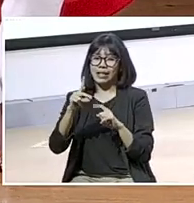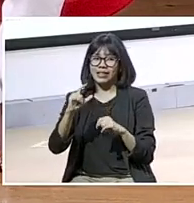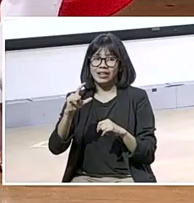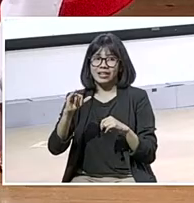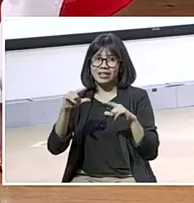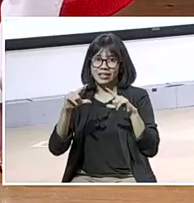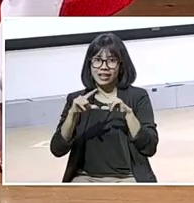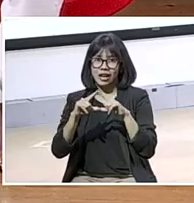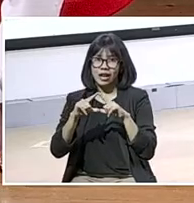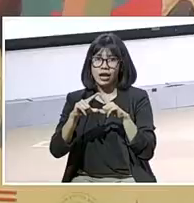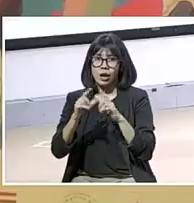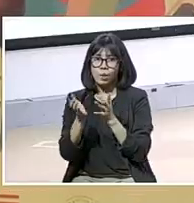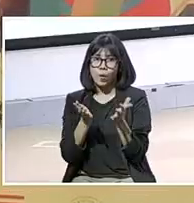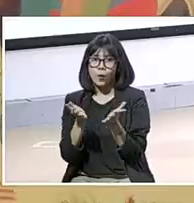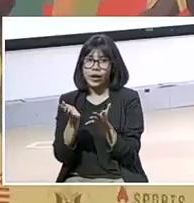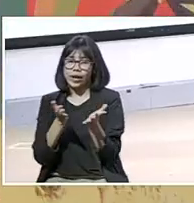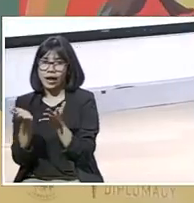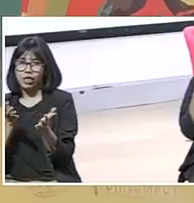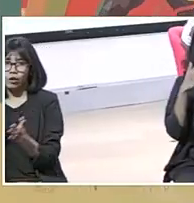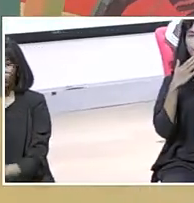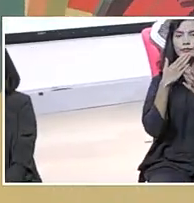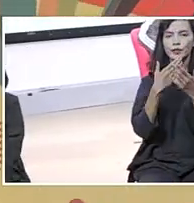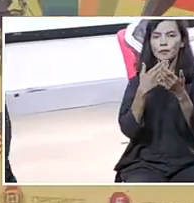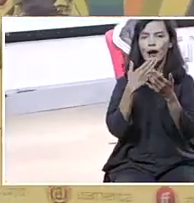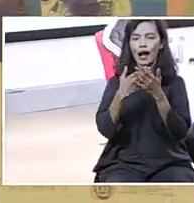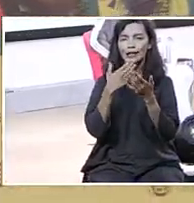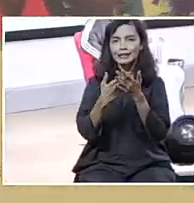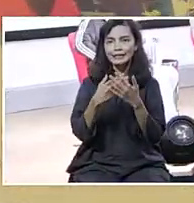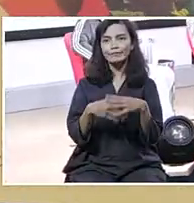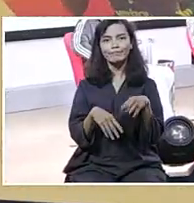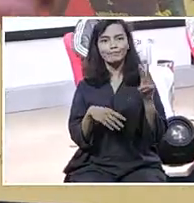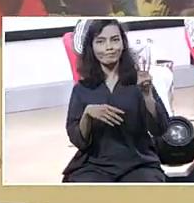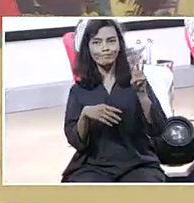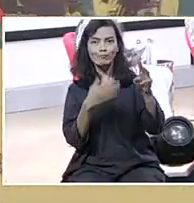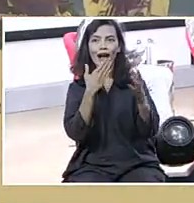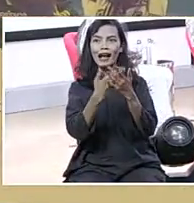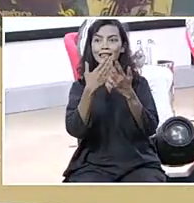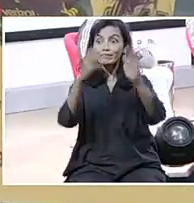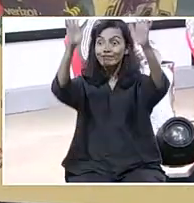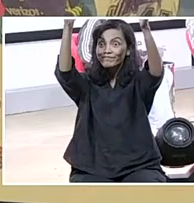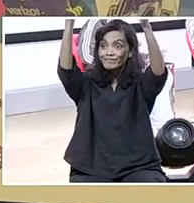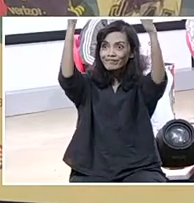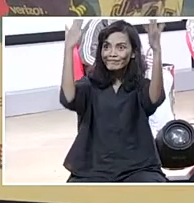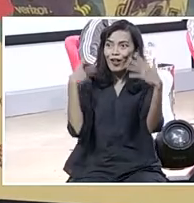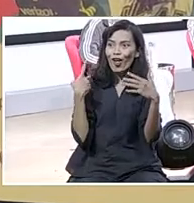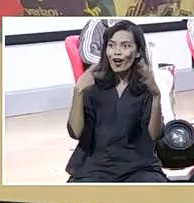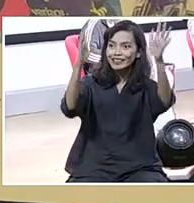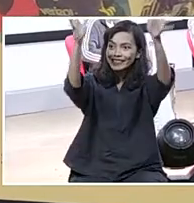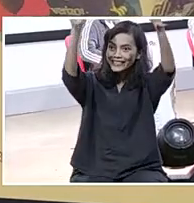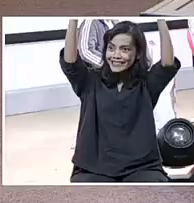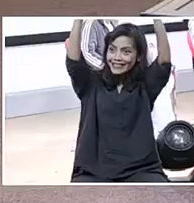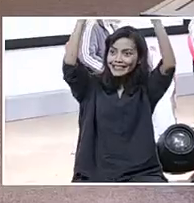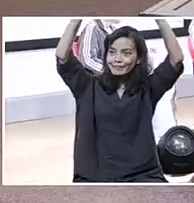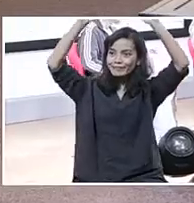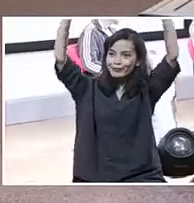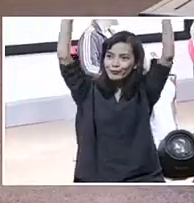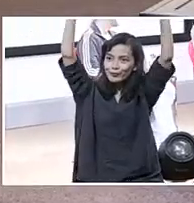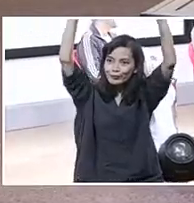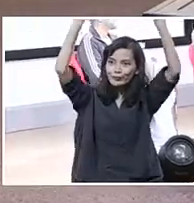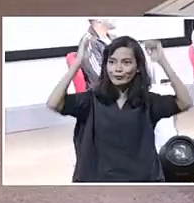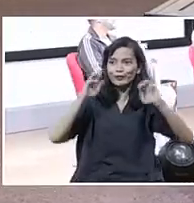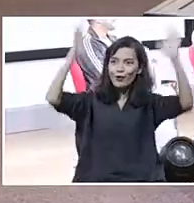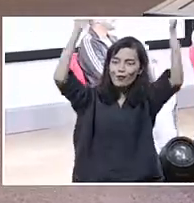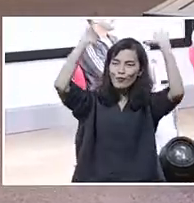Karalfi, as our moderator for today. And also thank you, Stephen and Crystal. Once again, can we give a big round of applause to our moderator